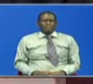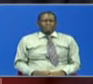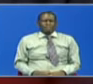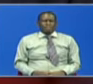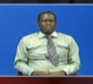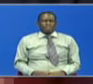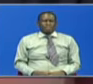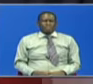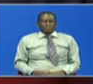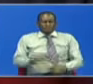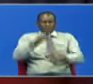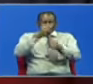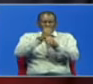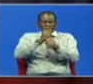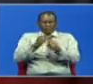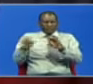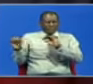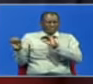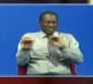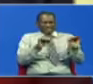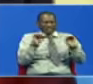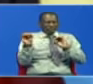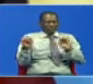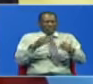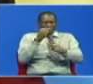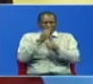The staff transferred.